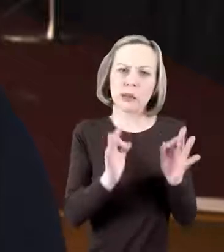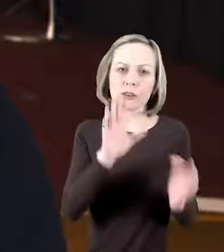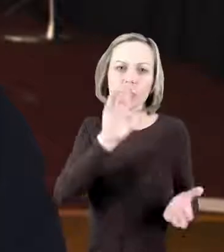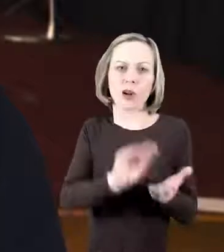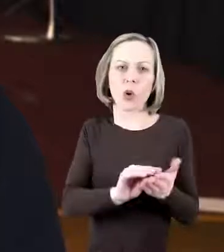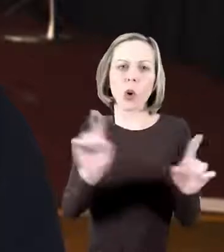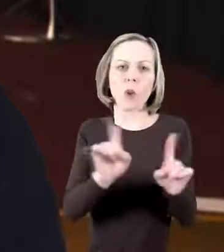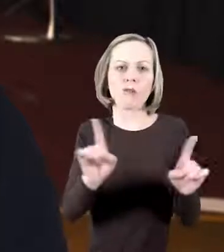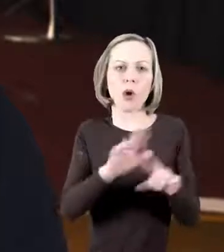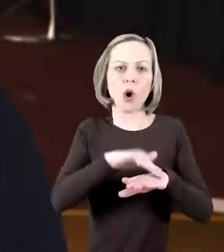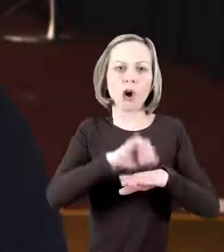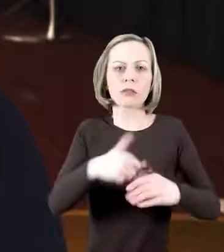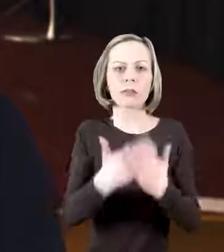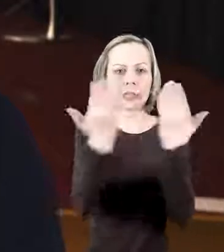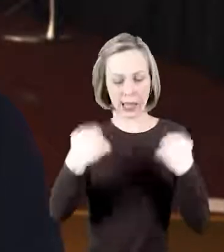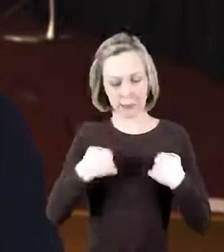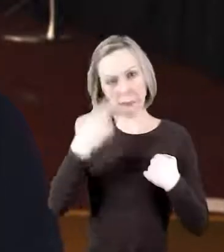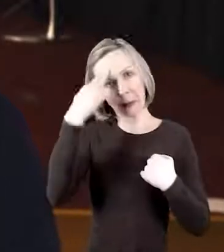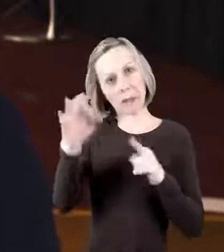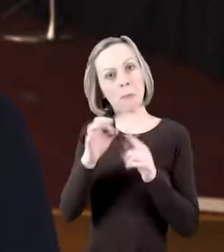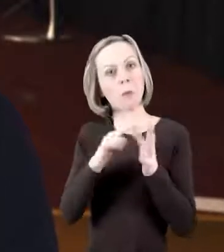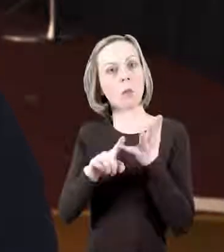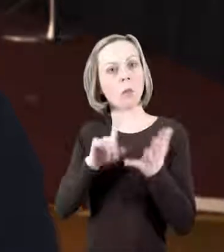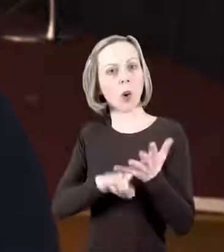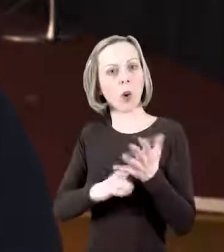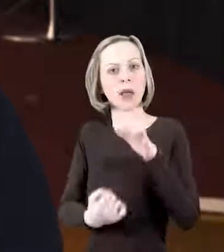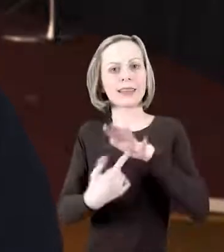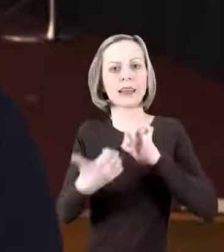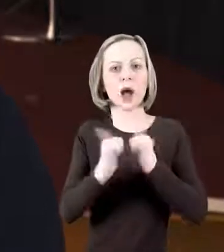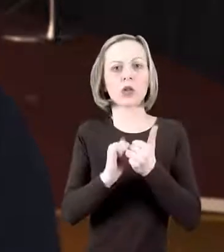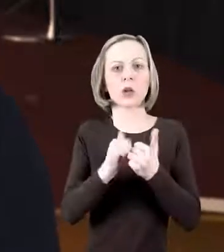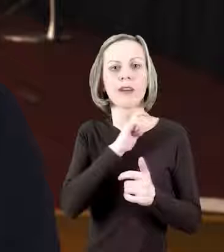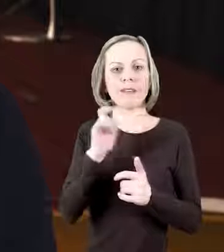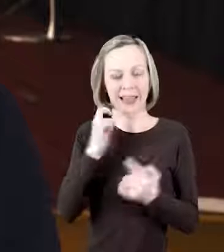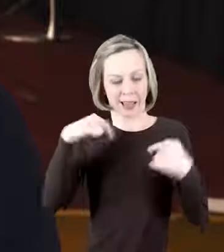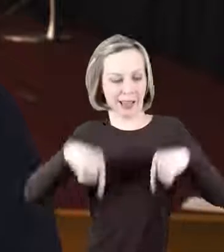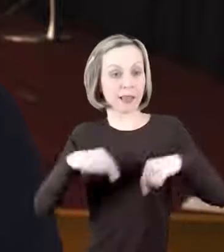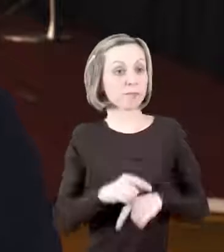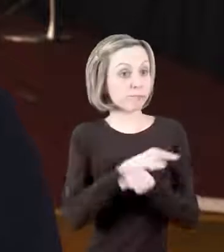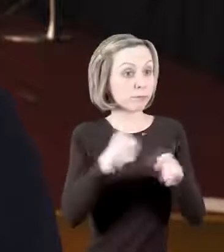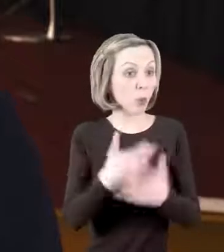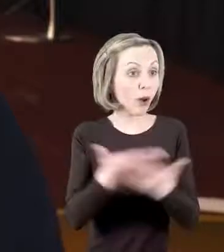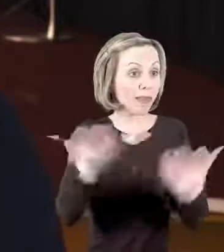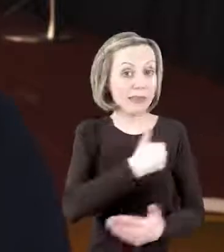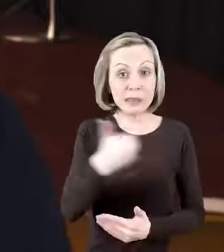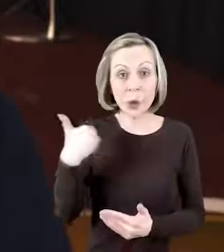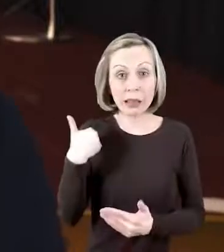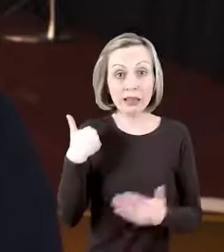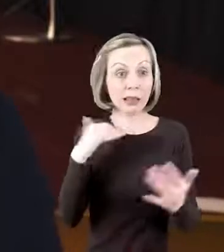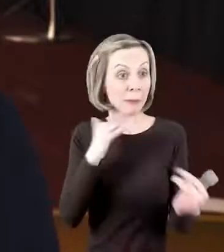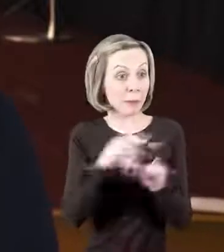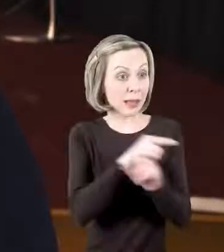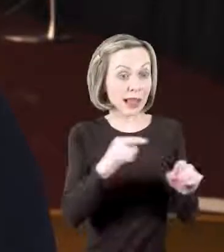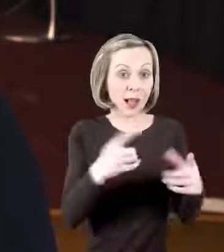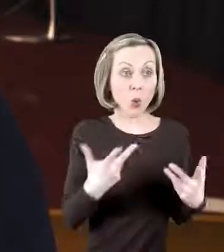Paul and I'm the Senior Associate Vicar here at St Paul's. Wherever you are this morning,